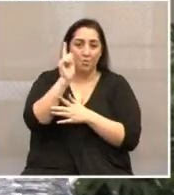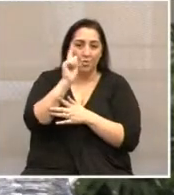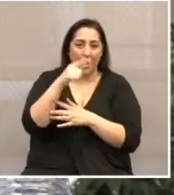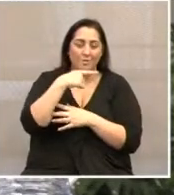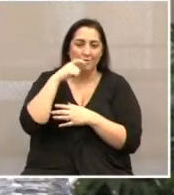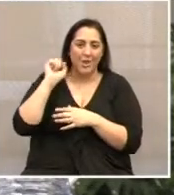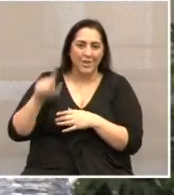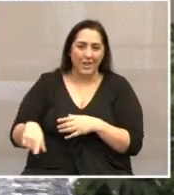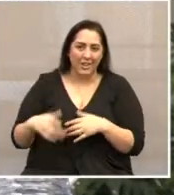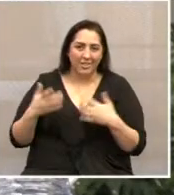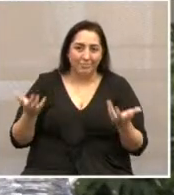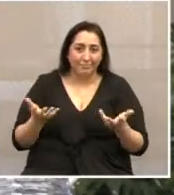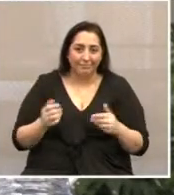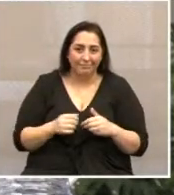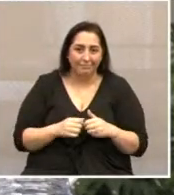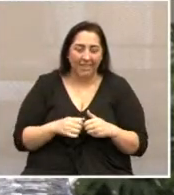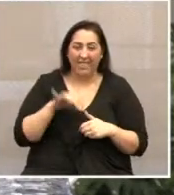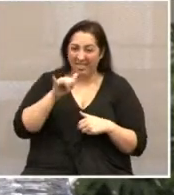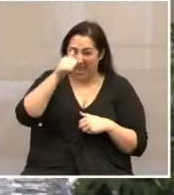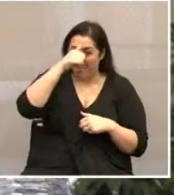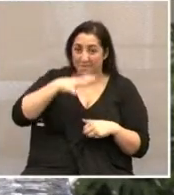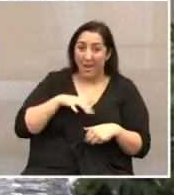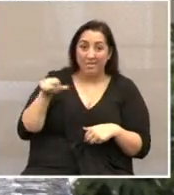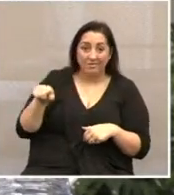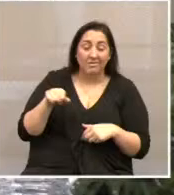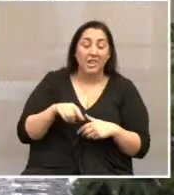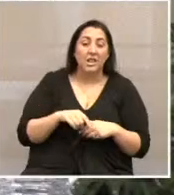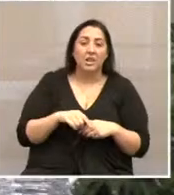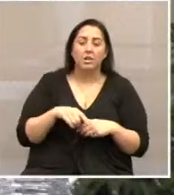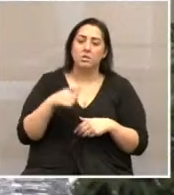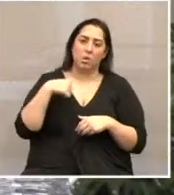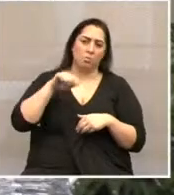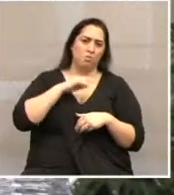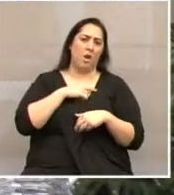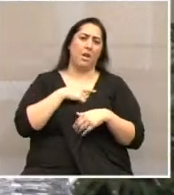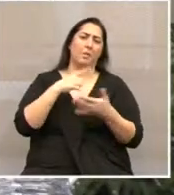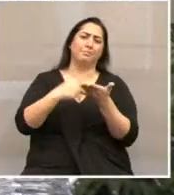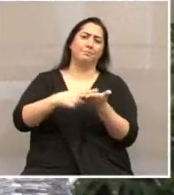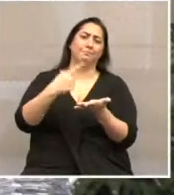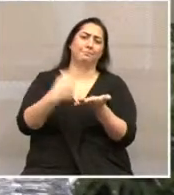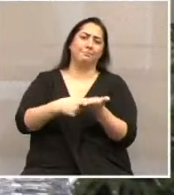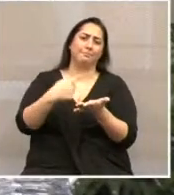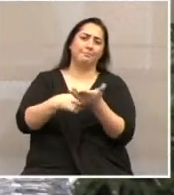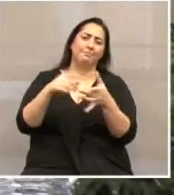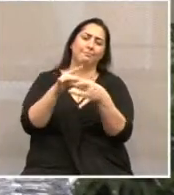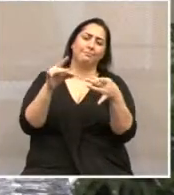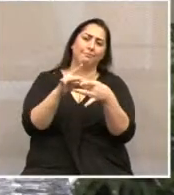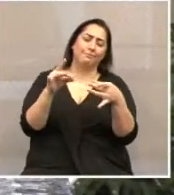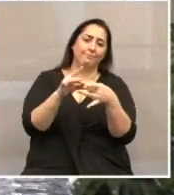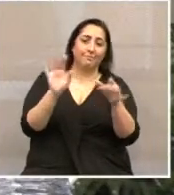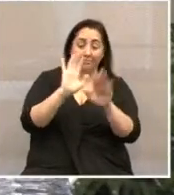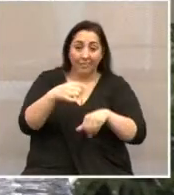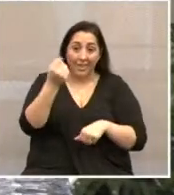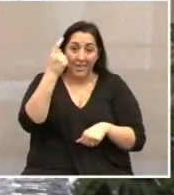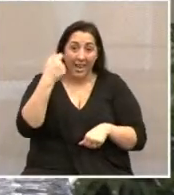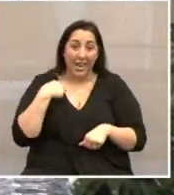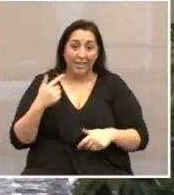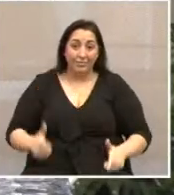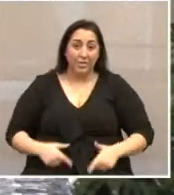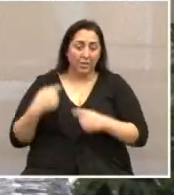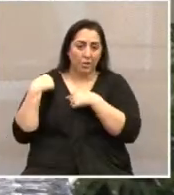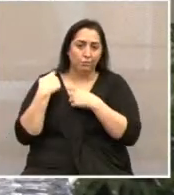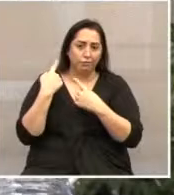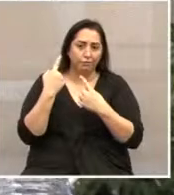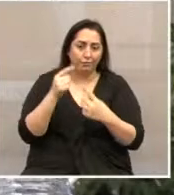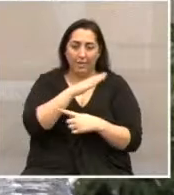guy. You see, there's a lot of that we can talk about today. And you know, I've been here, never left Miami. You